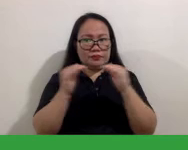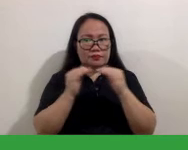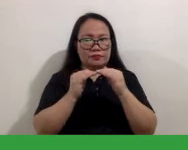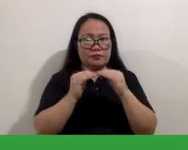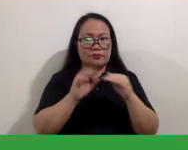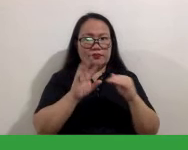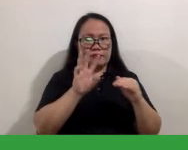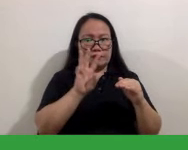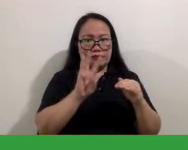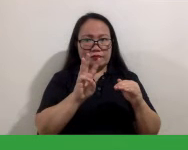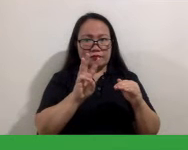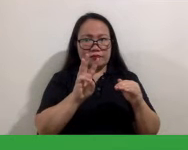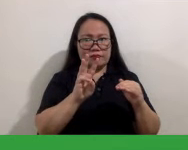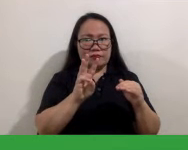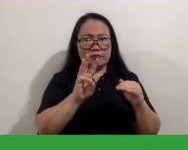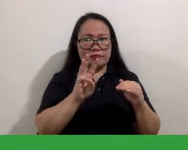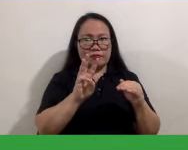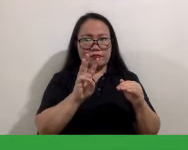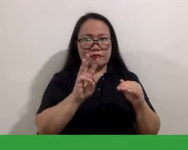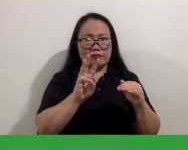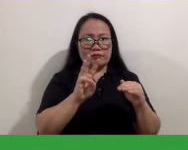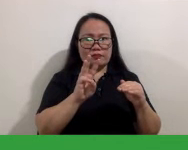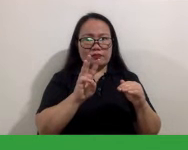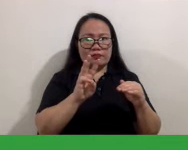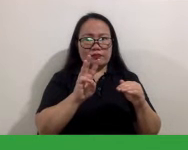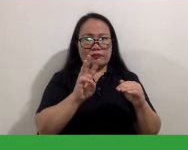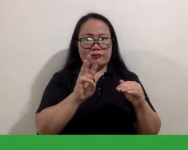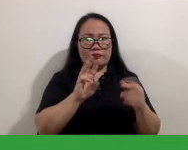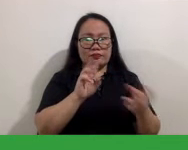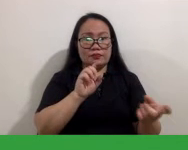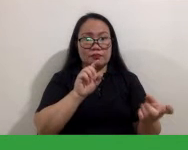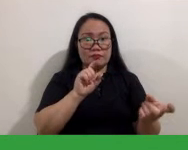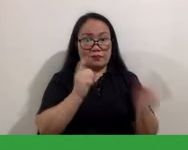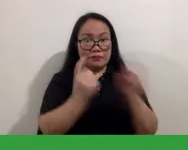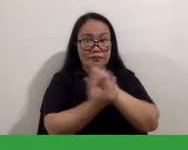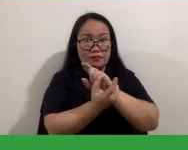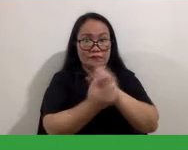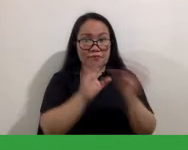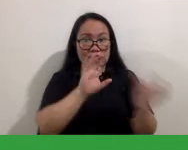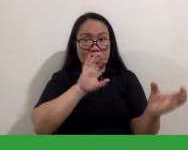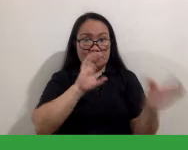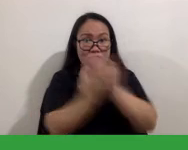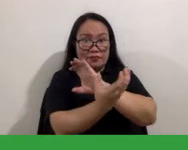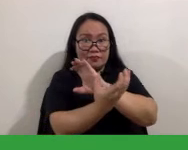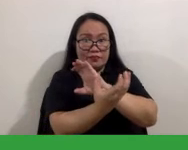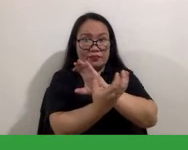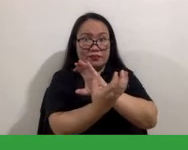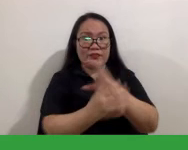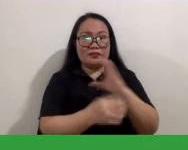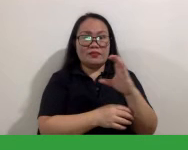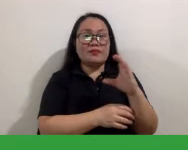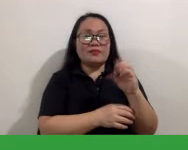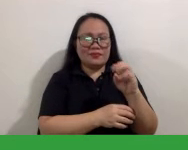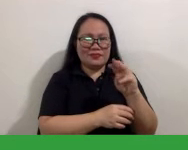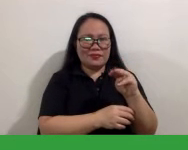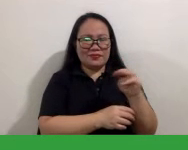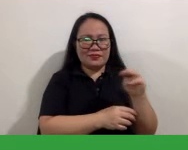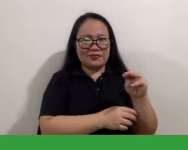of the equation, naging 6 times the quantity of 4 times 5. So, this is